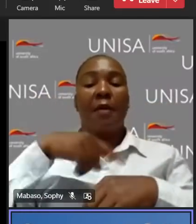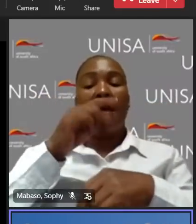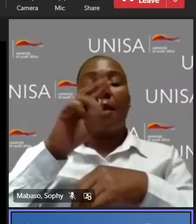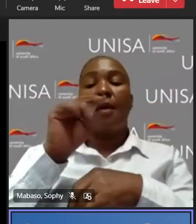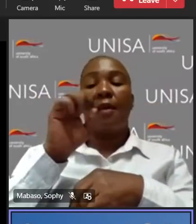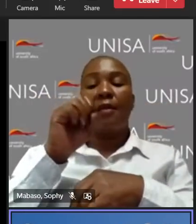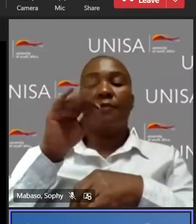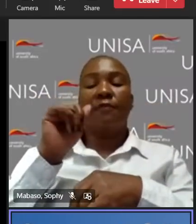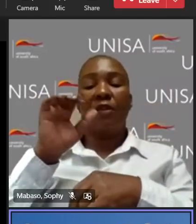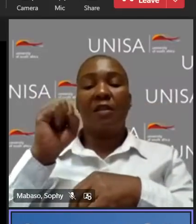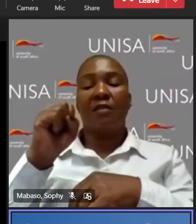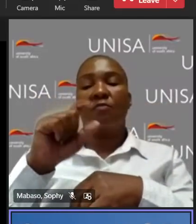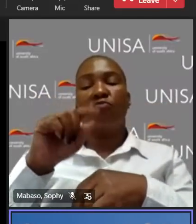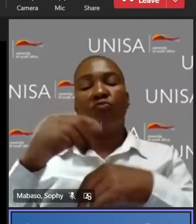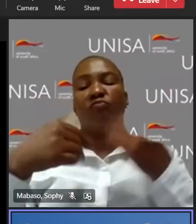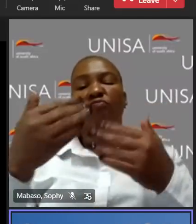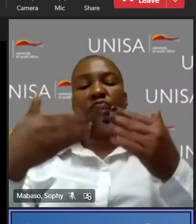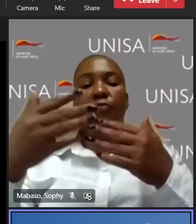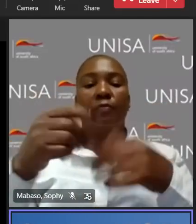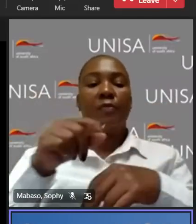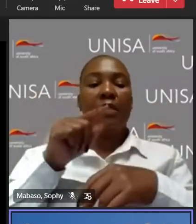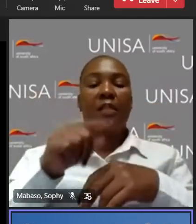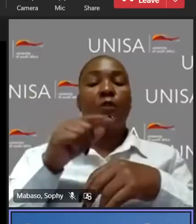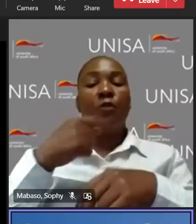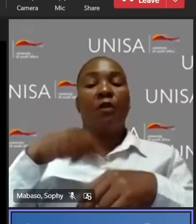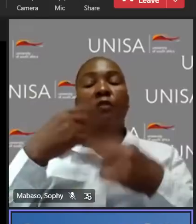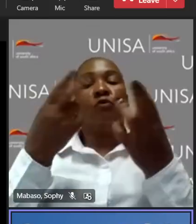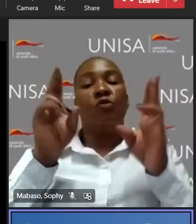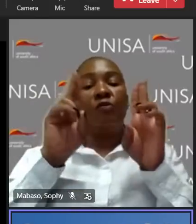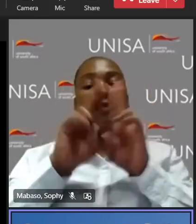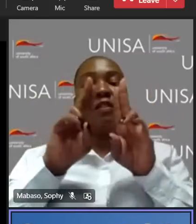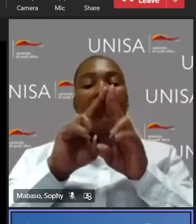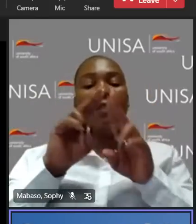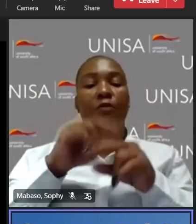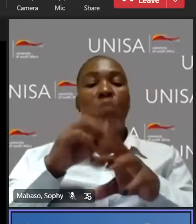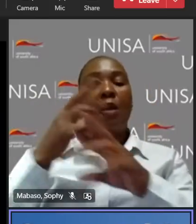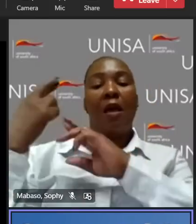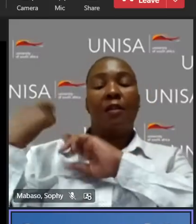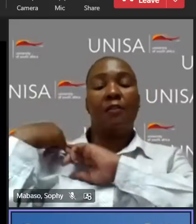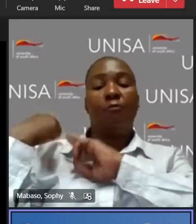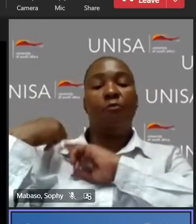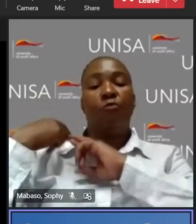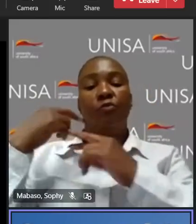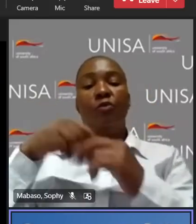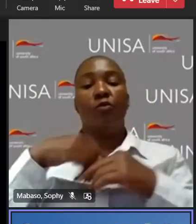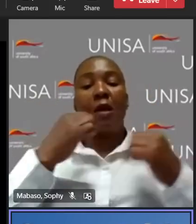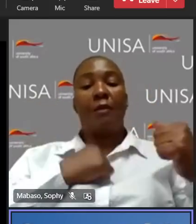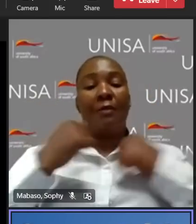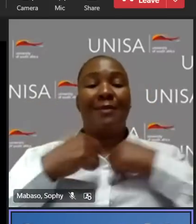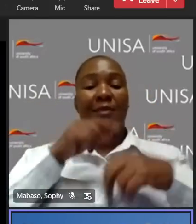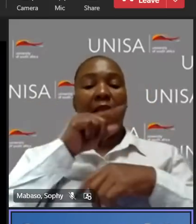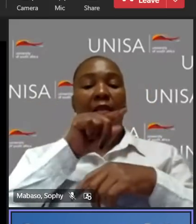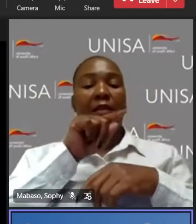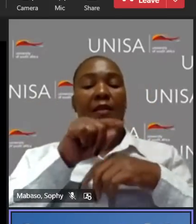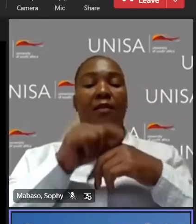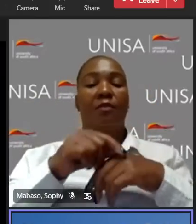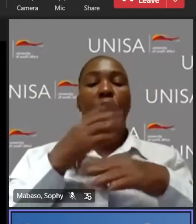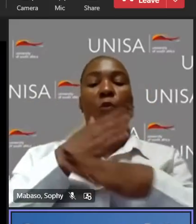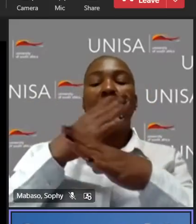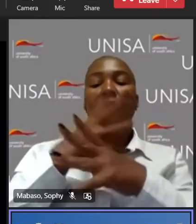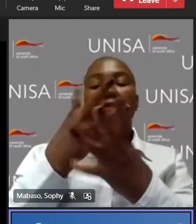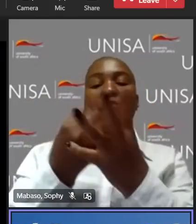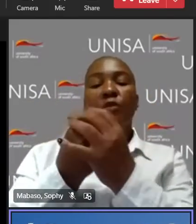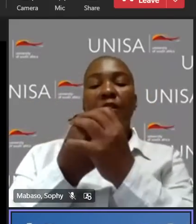so on, but as UNISA, we are responsible to administer them, working together